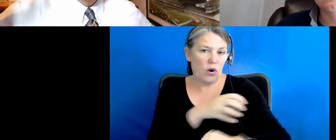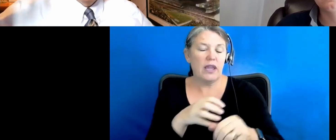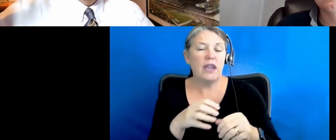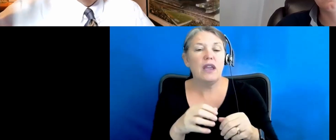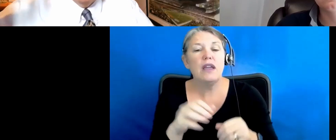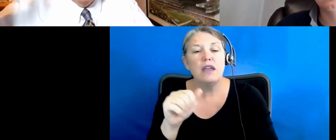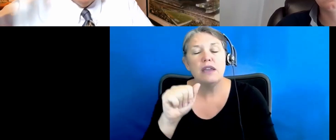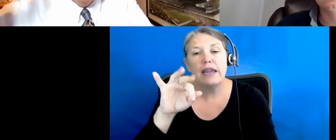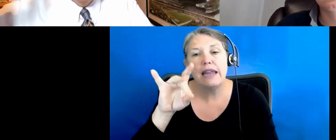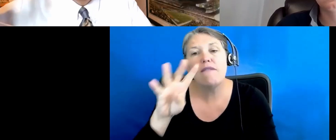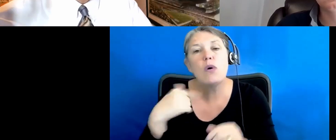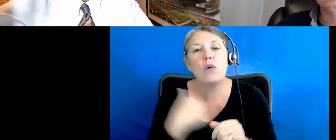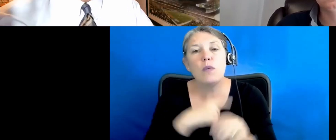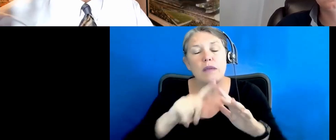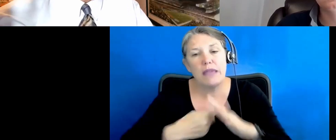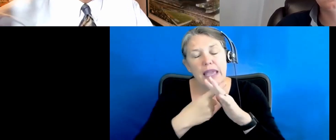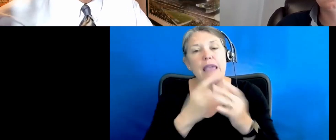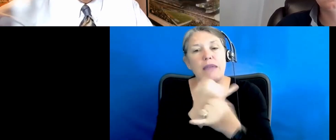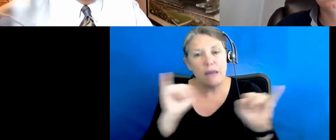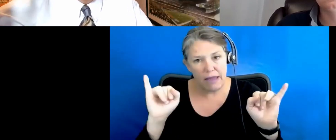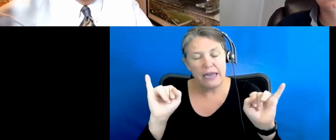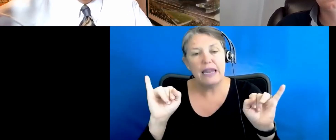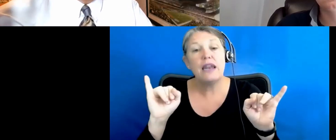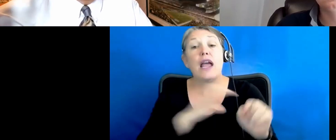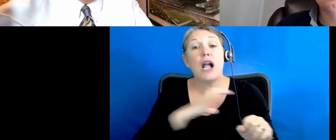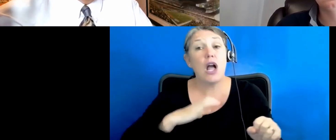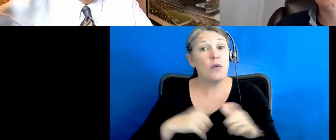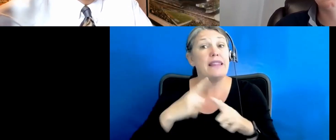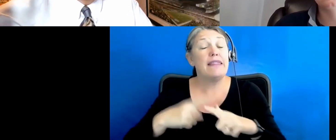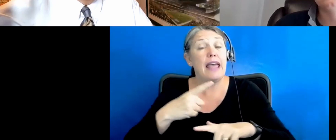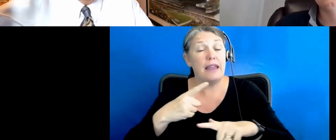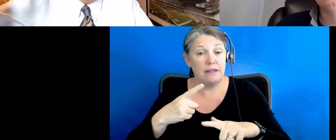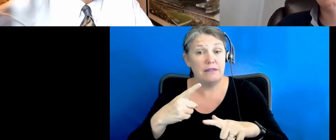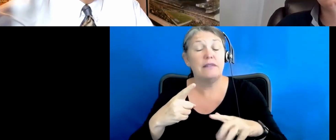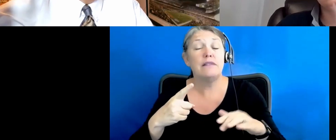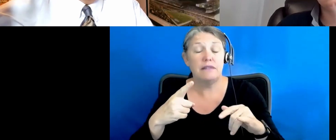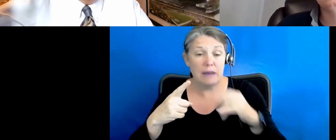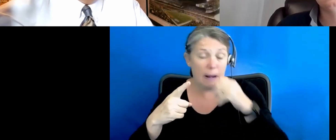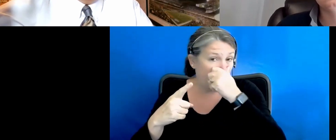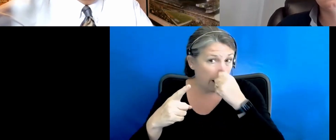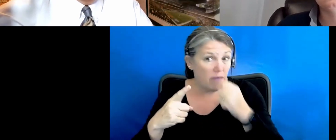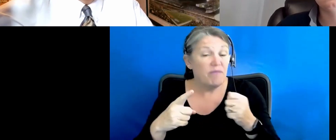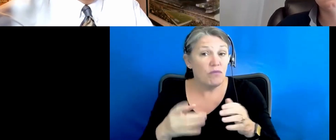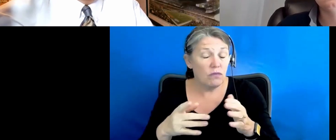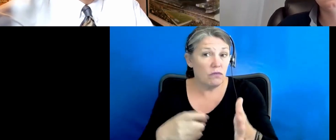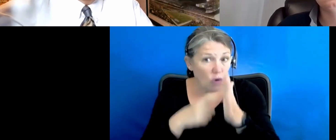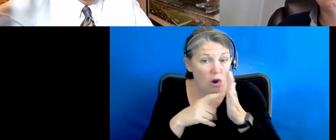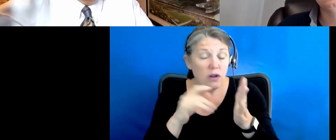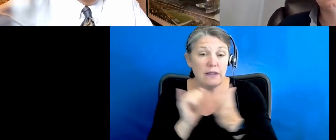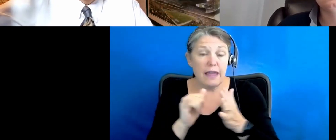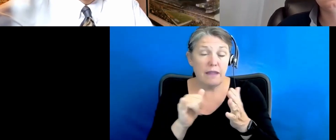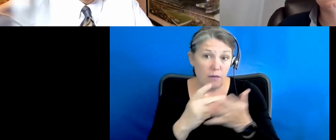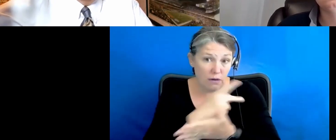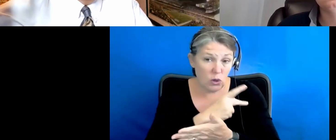an independent federal agency. Congress then charged the National Council on Disability to review and evaluate on a